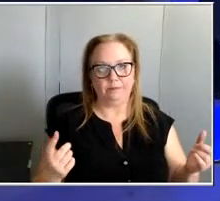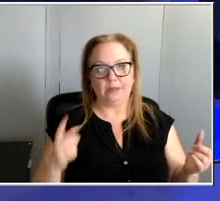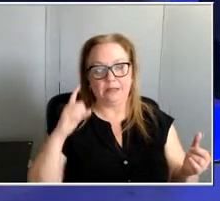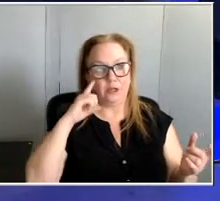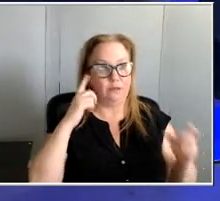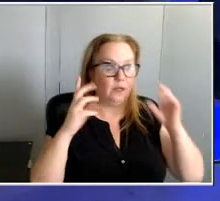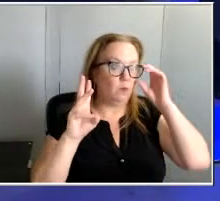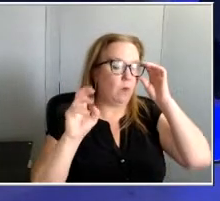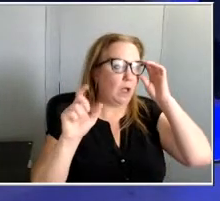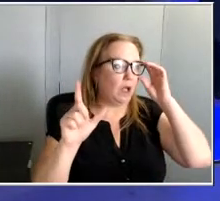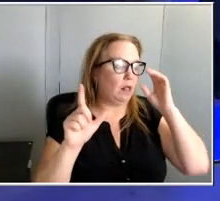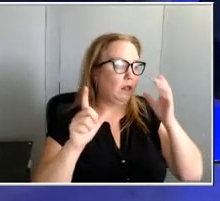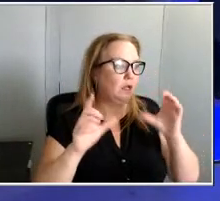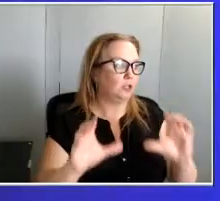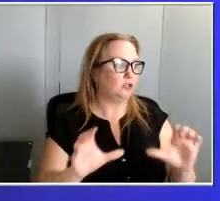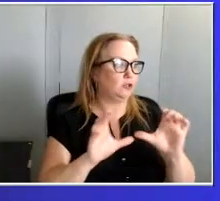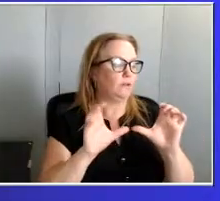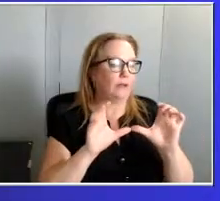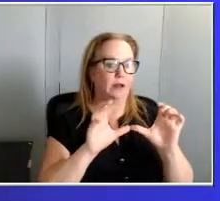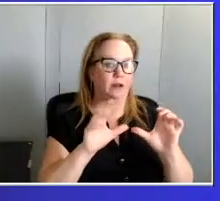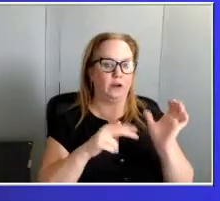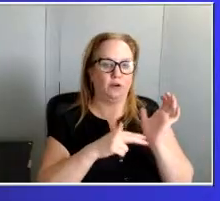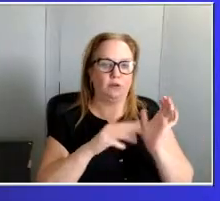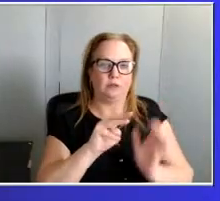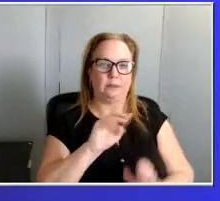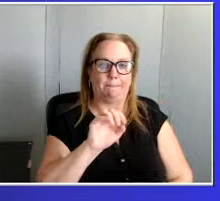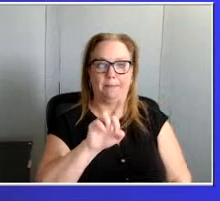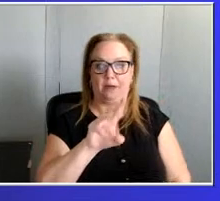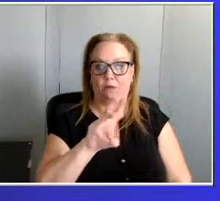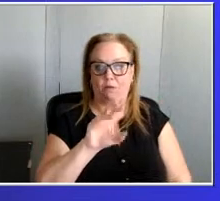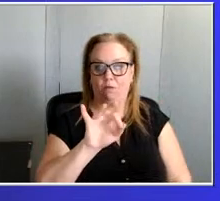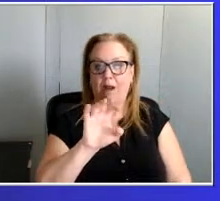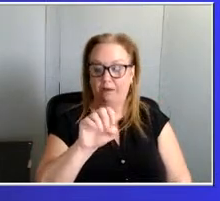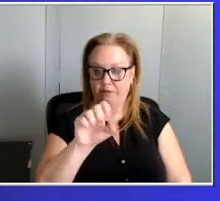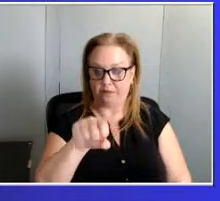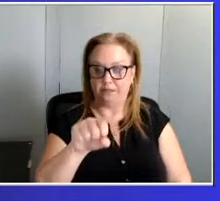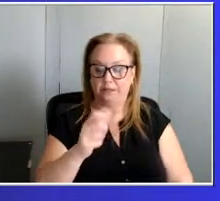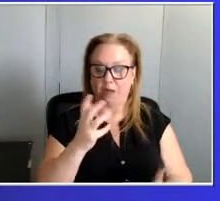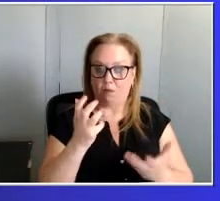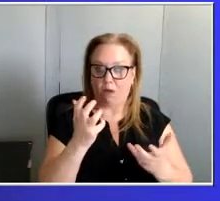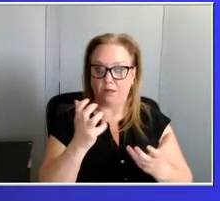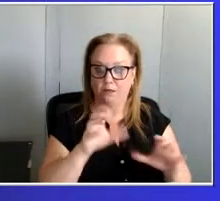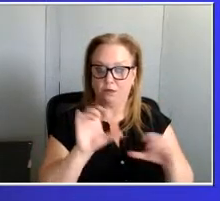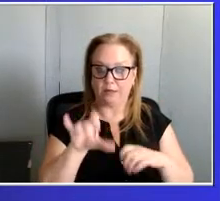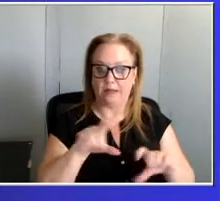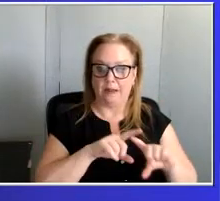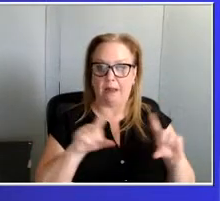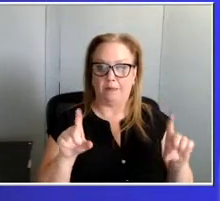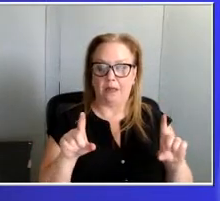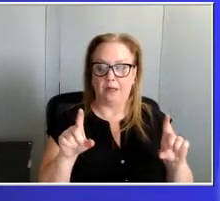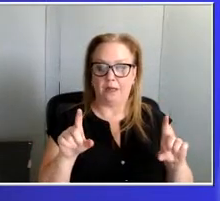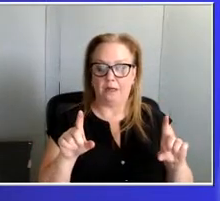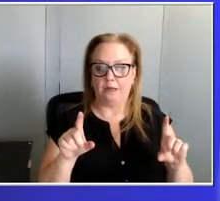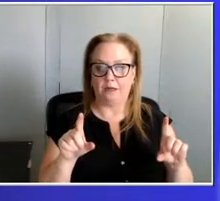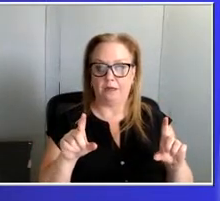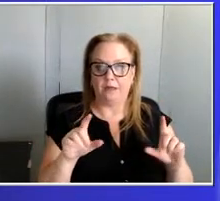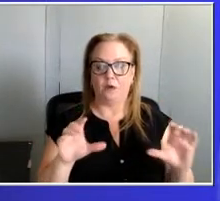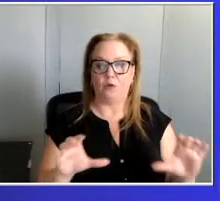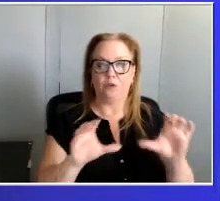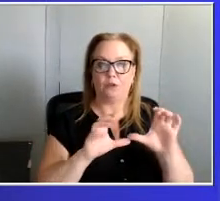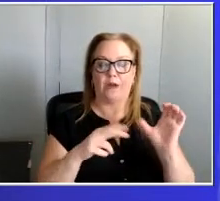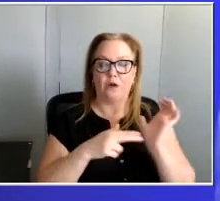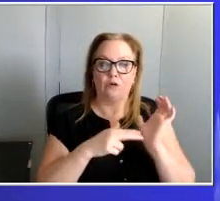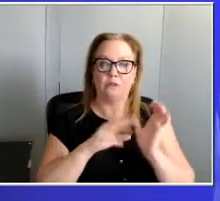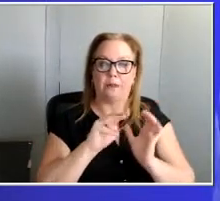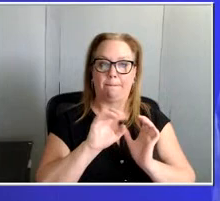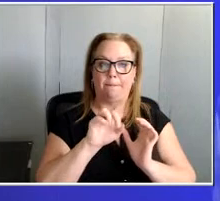well, the certified nurse midwives will do that. Well, they have the desire to. But the problem with certified nurse midwives